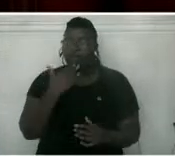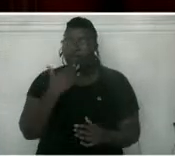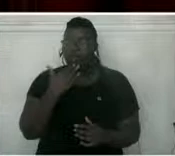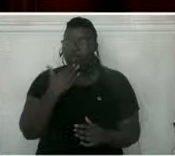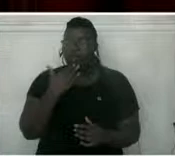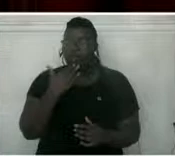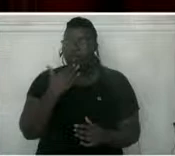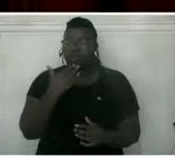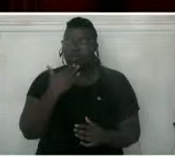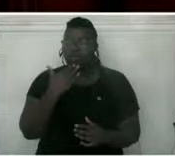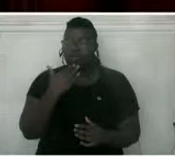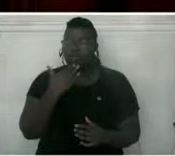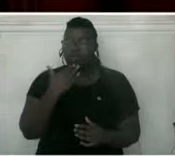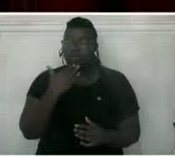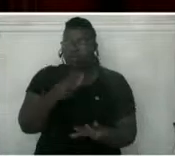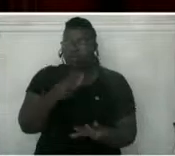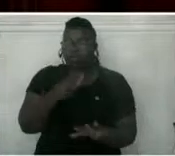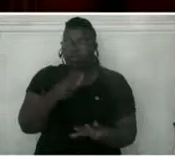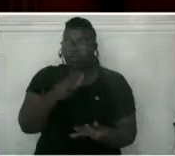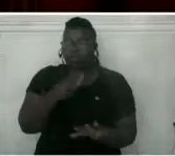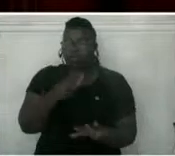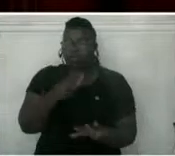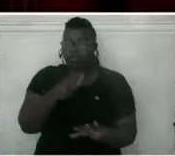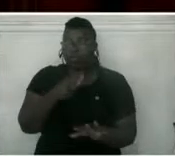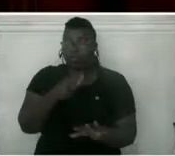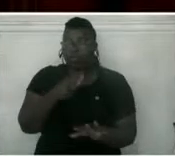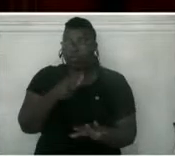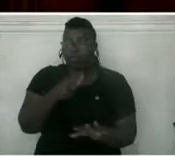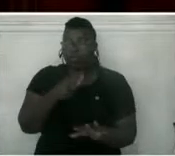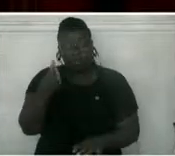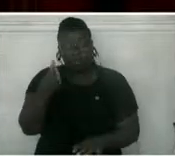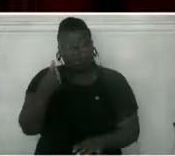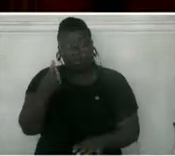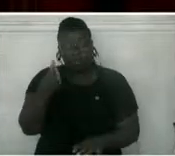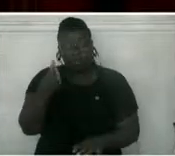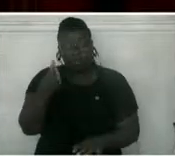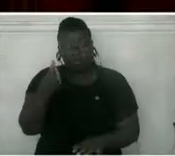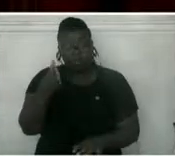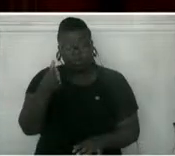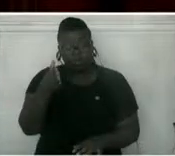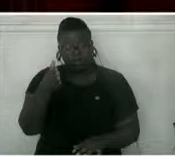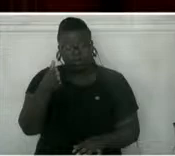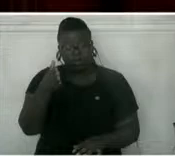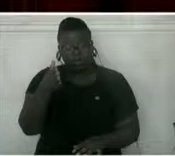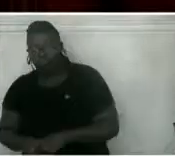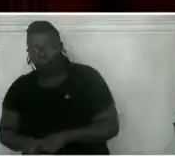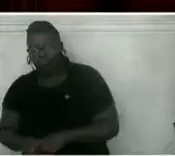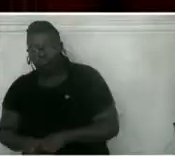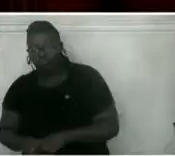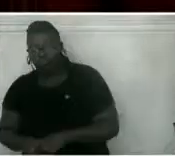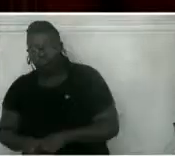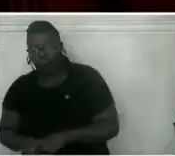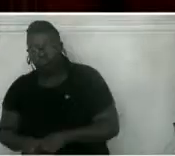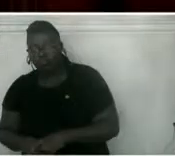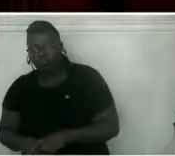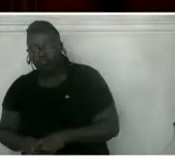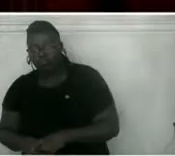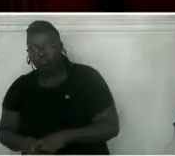workers, and this is going to be attended swiftly. We hold a